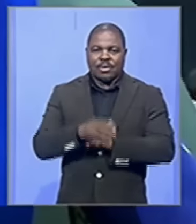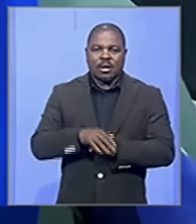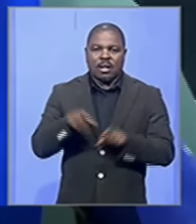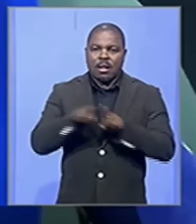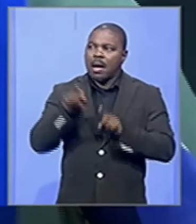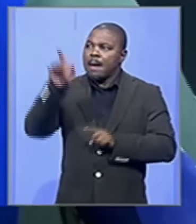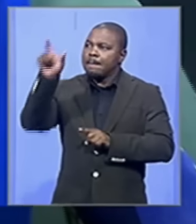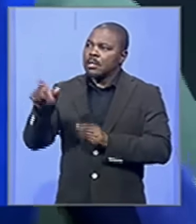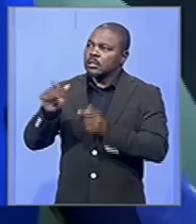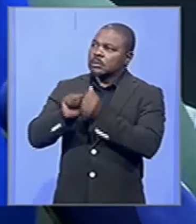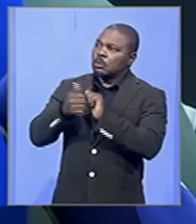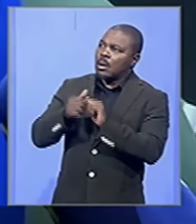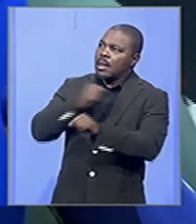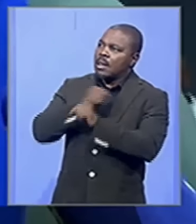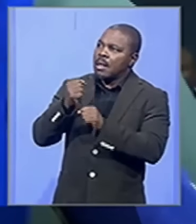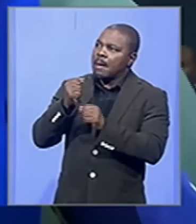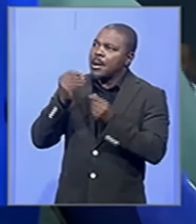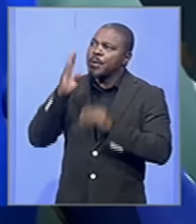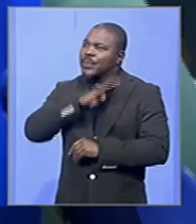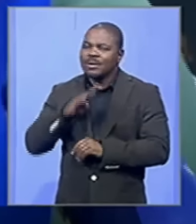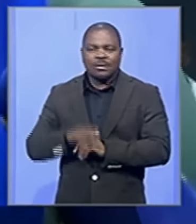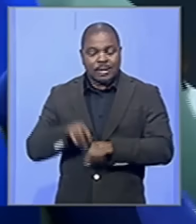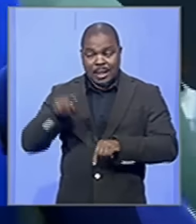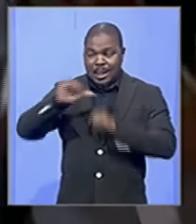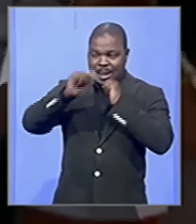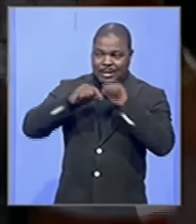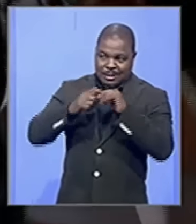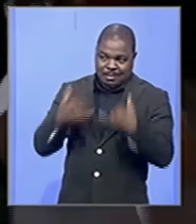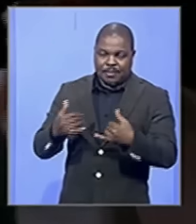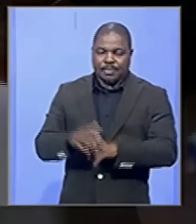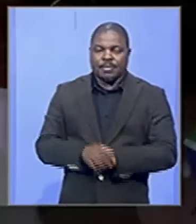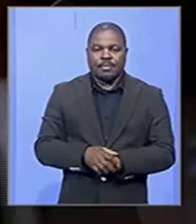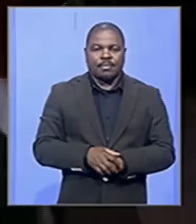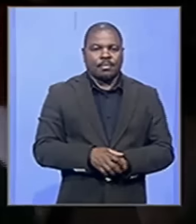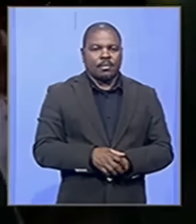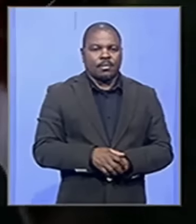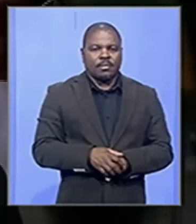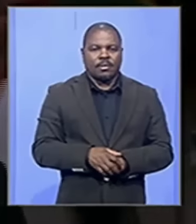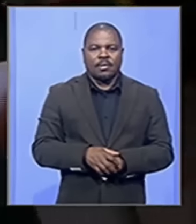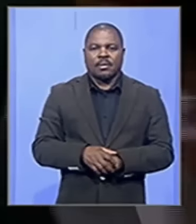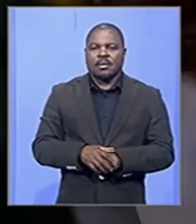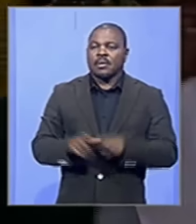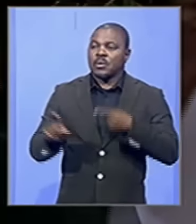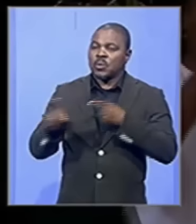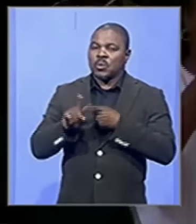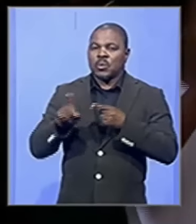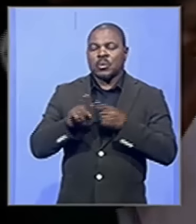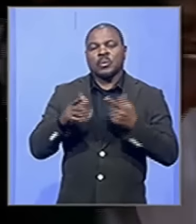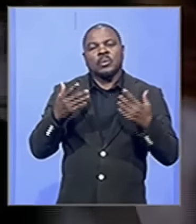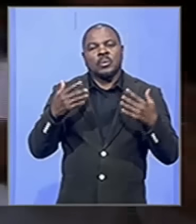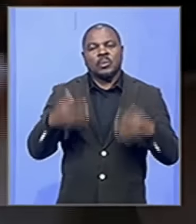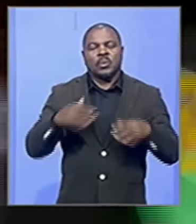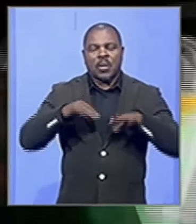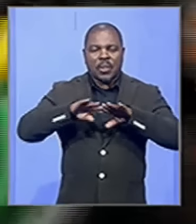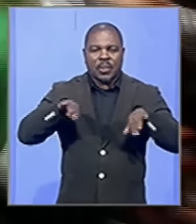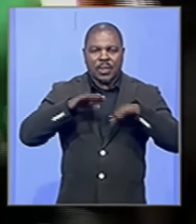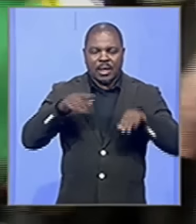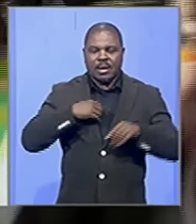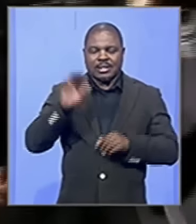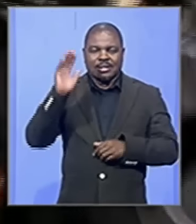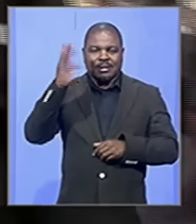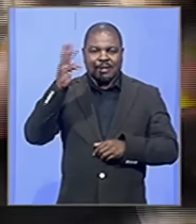have money. It will never ever happen. That was the last time. Smith yo itsisitseng fa a latlhela seditse morago ga go fenya metal wa